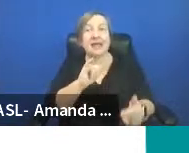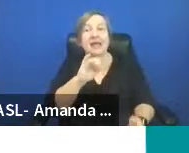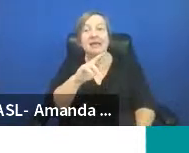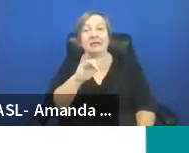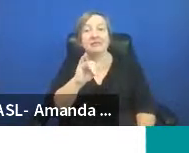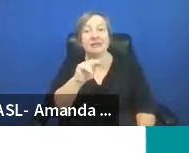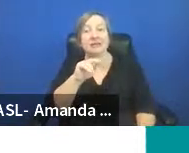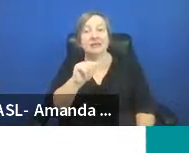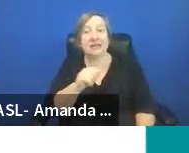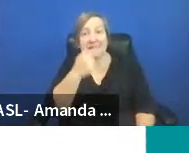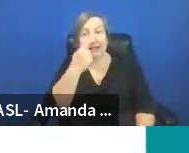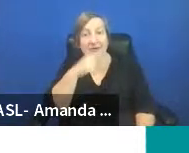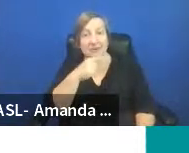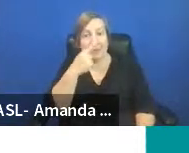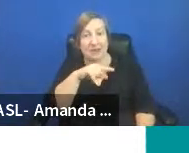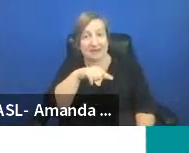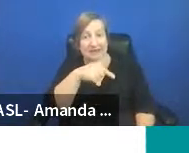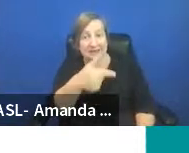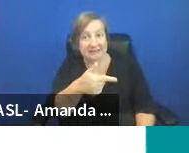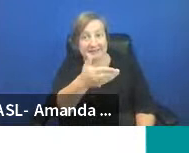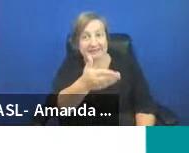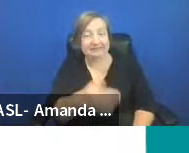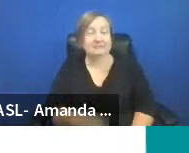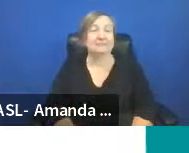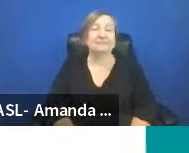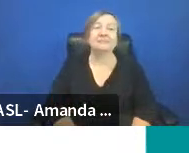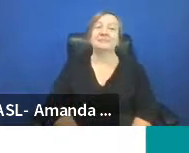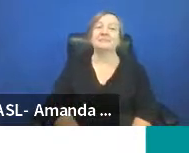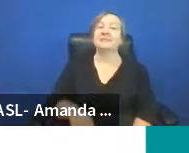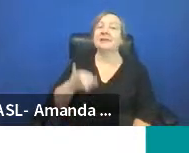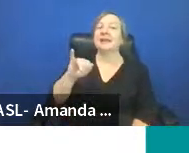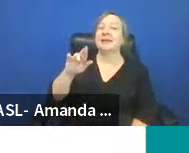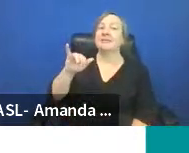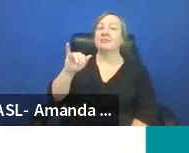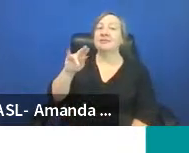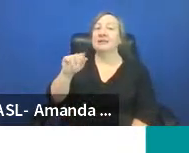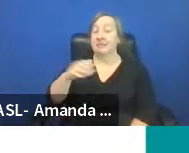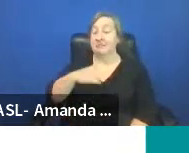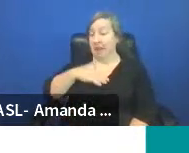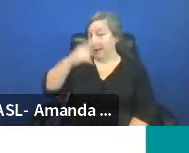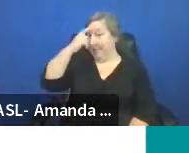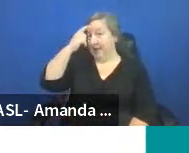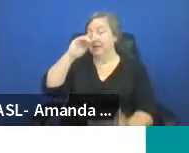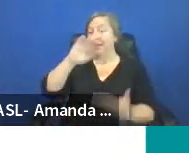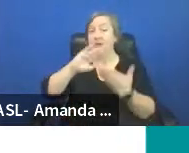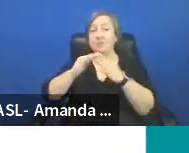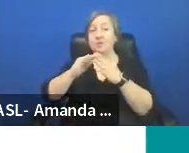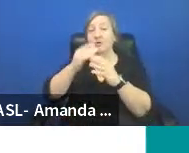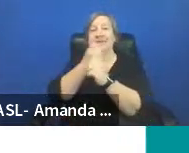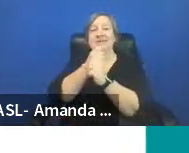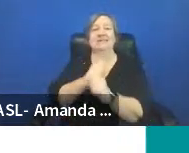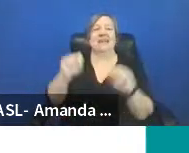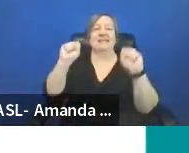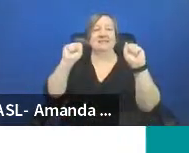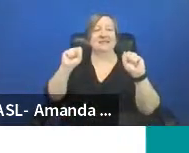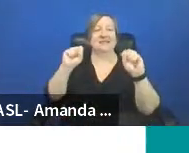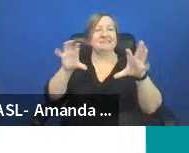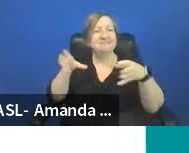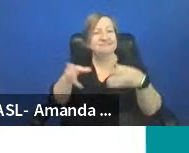Irina, if you would go next. In my mind, community is a safety net,